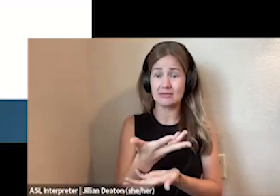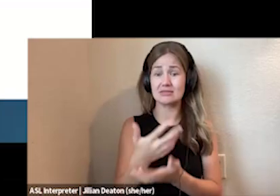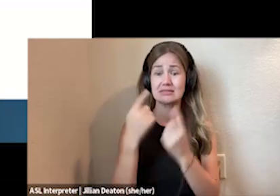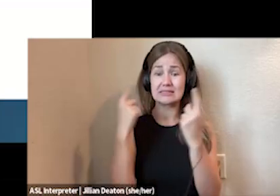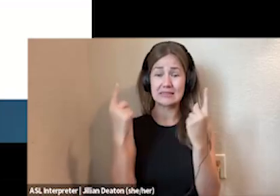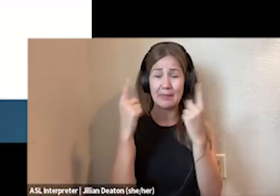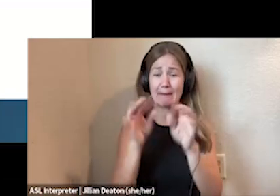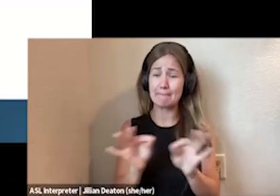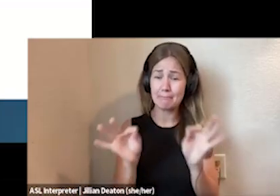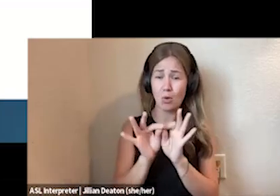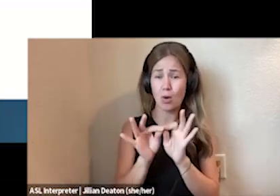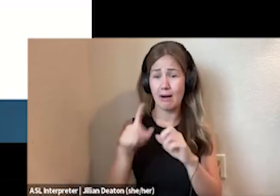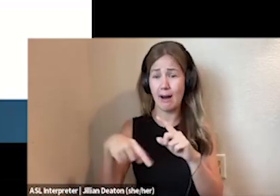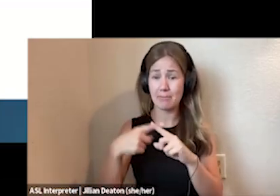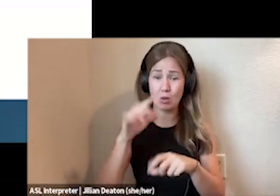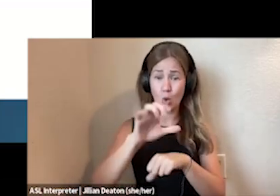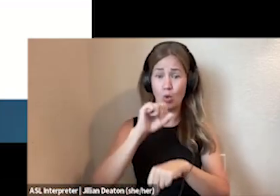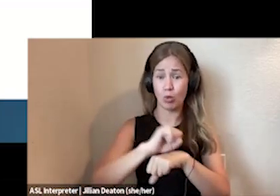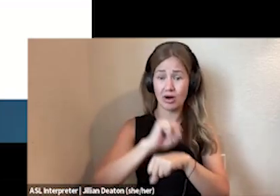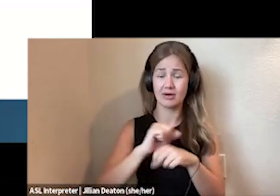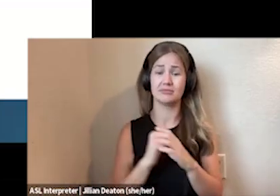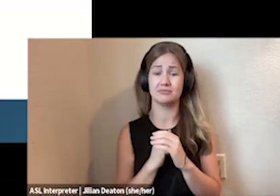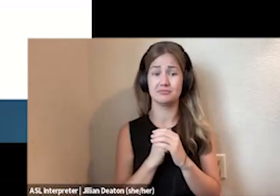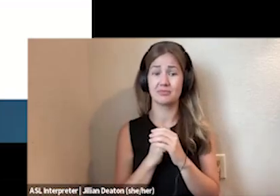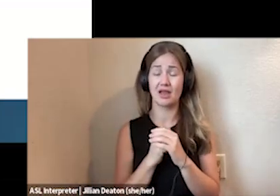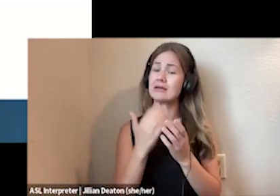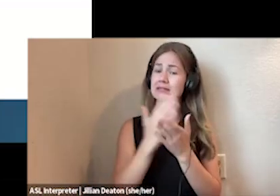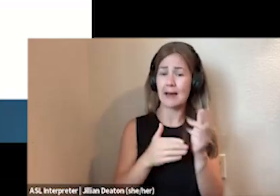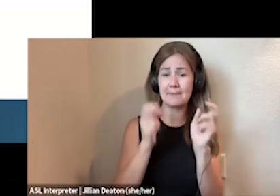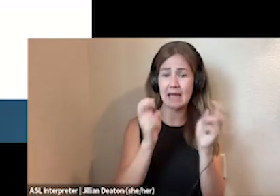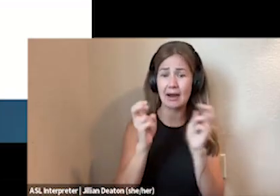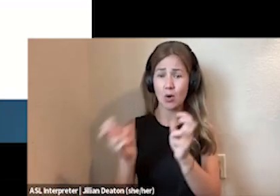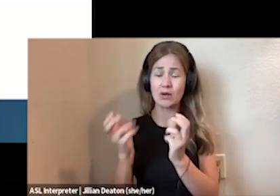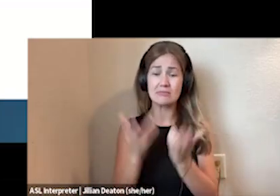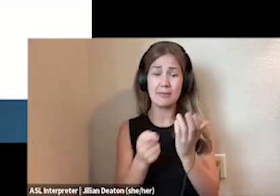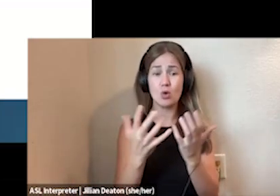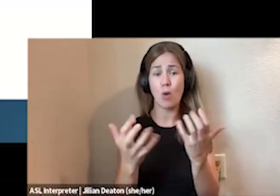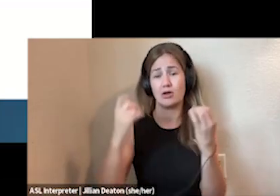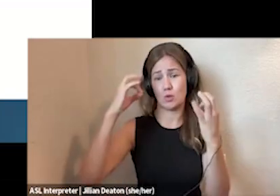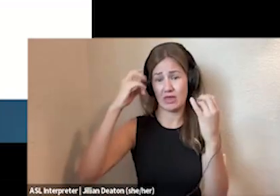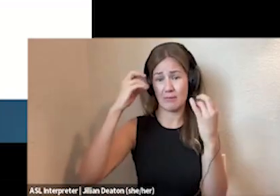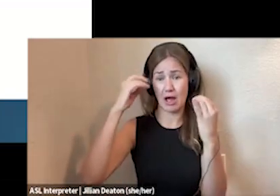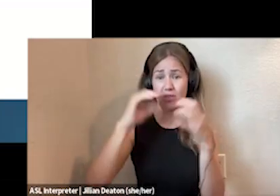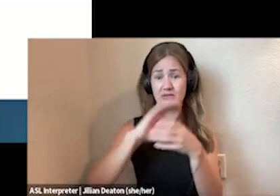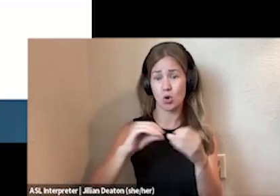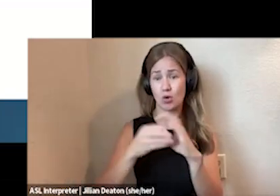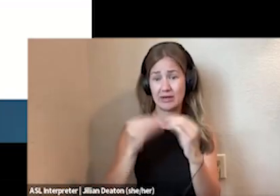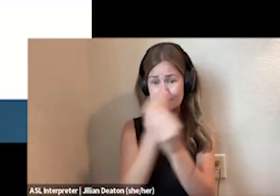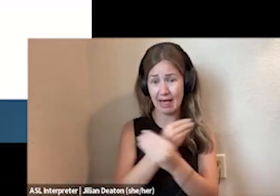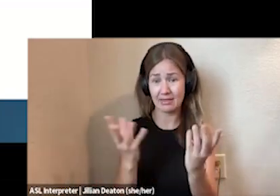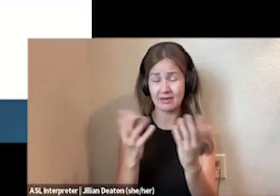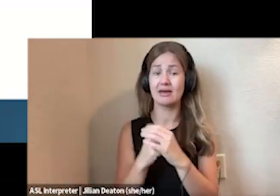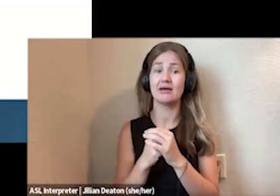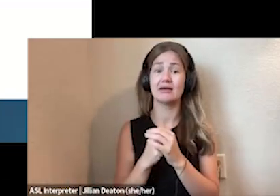you're doing. There are a couple of categories that you might want to think about these storytelling elements: your